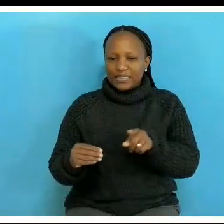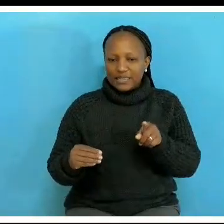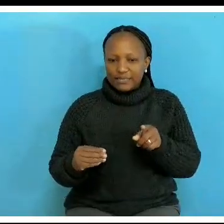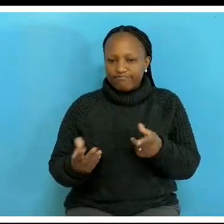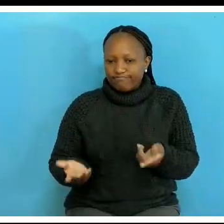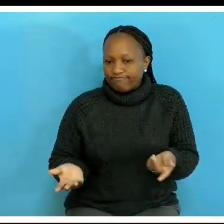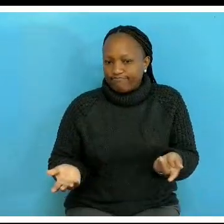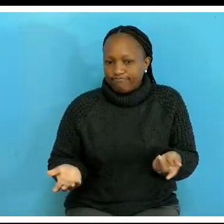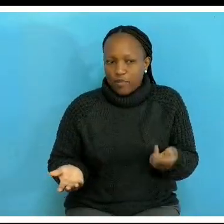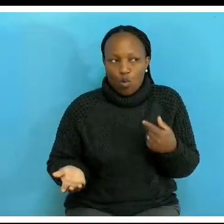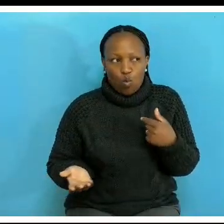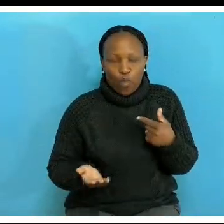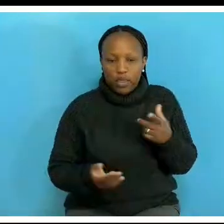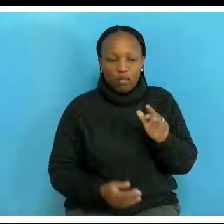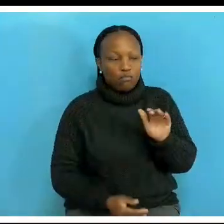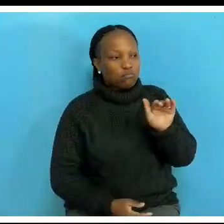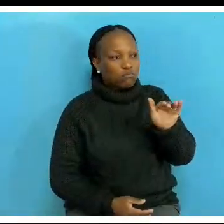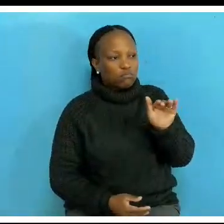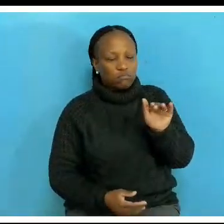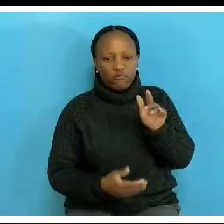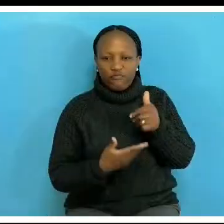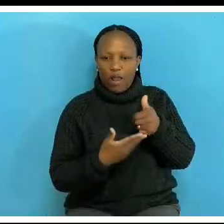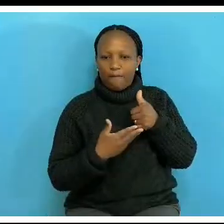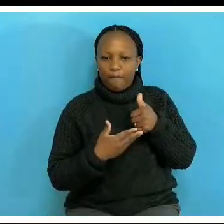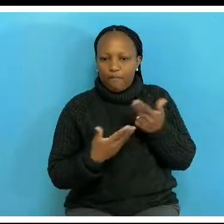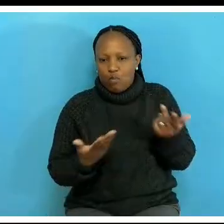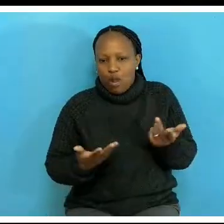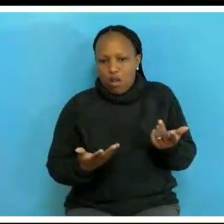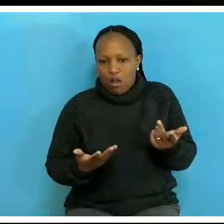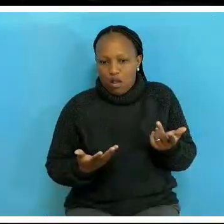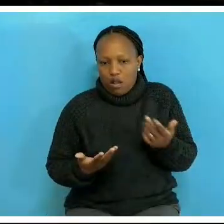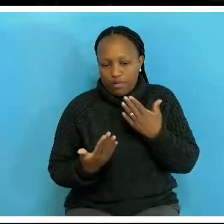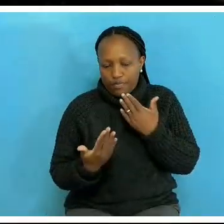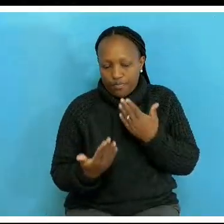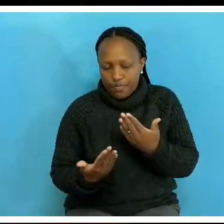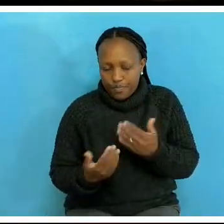Where do we go to? Thank you very much.